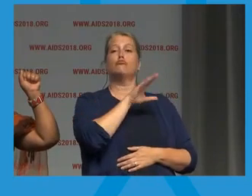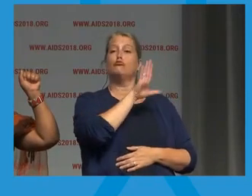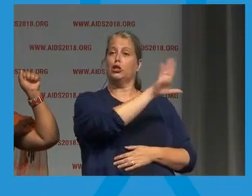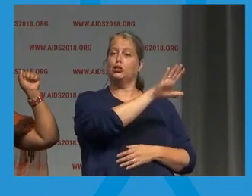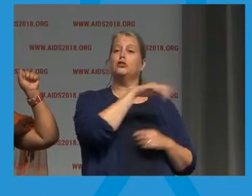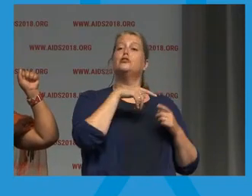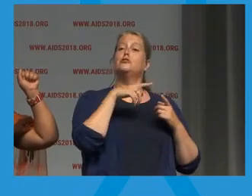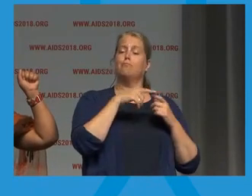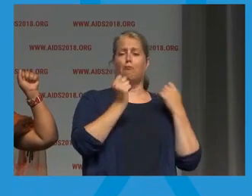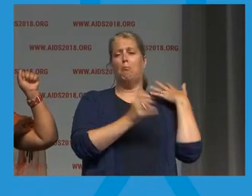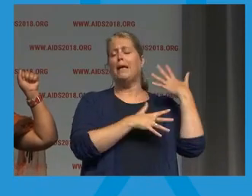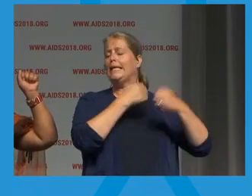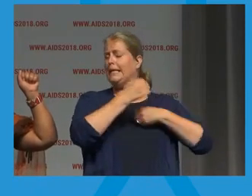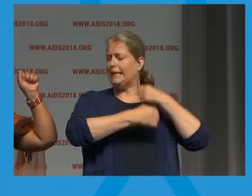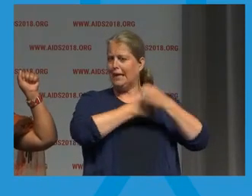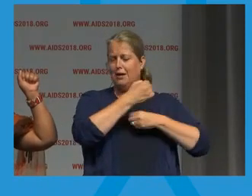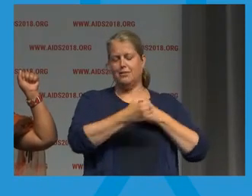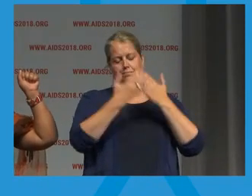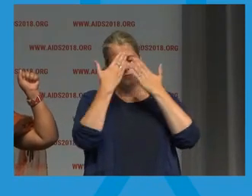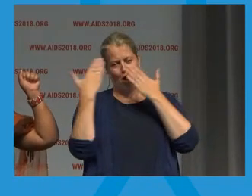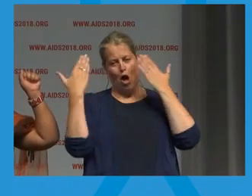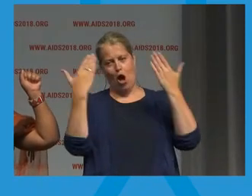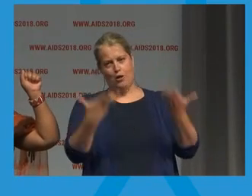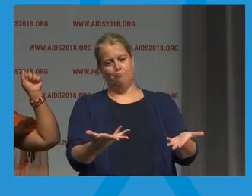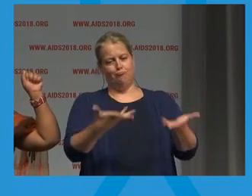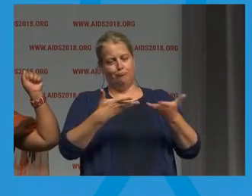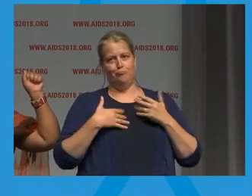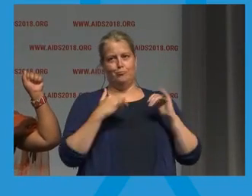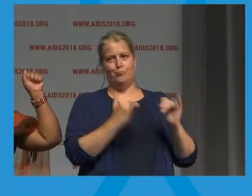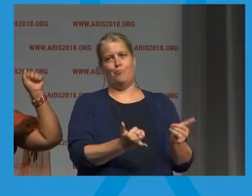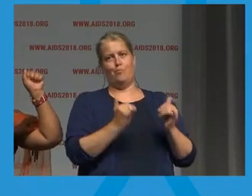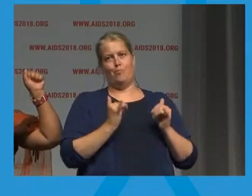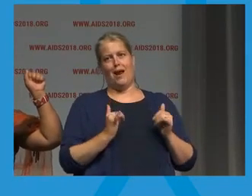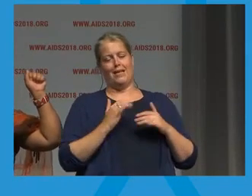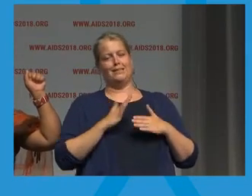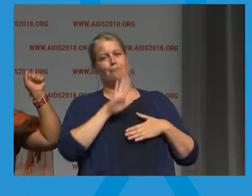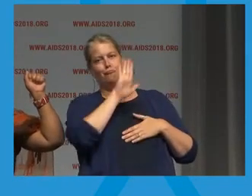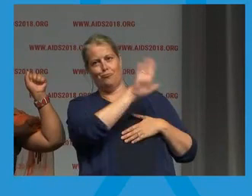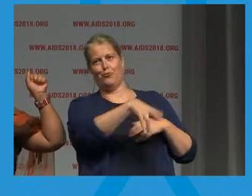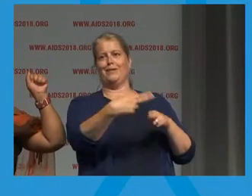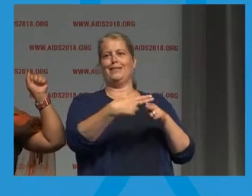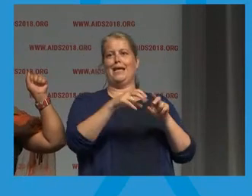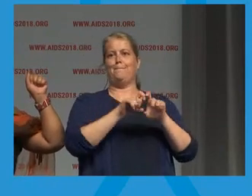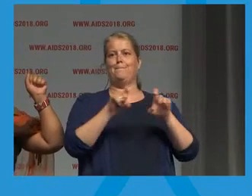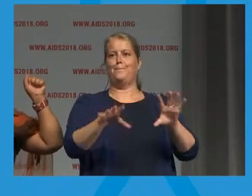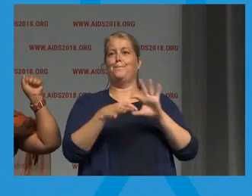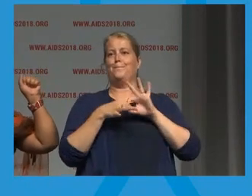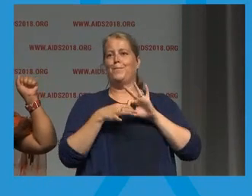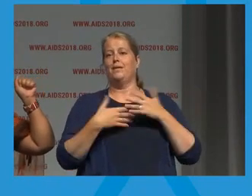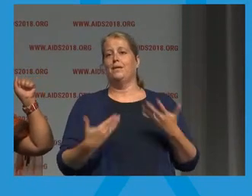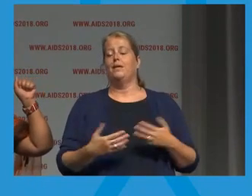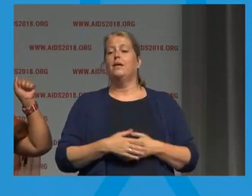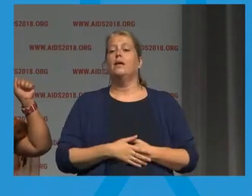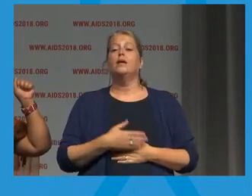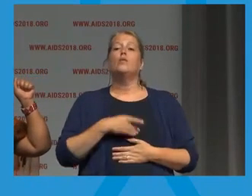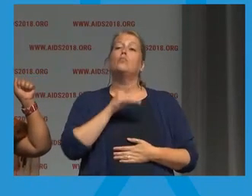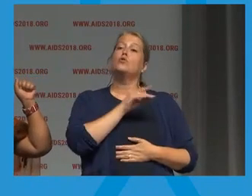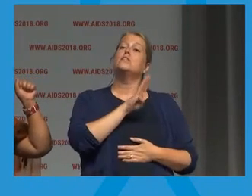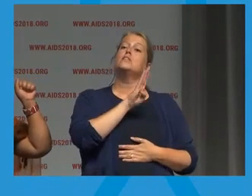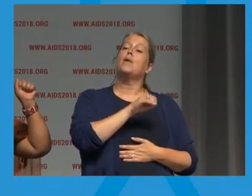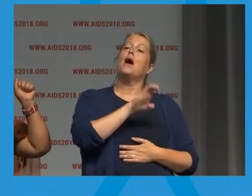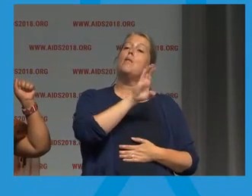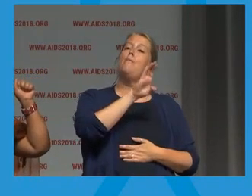years, and it is honor to be receiving the prize in her name. Prudence Mabele